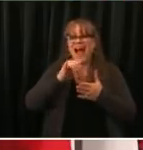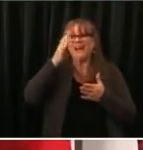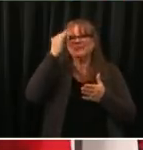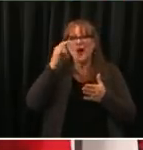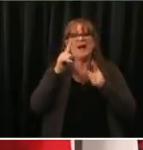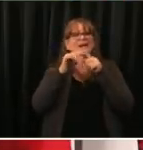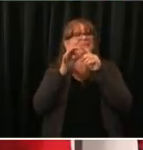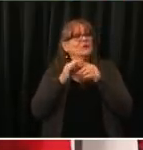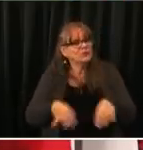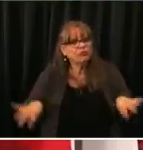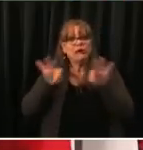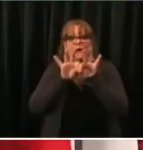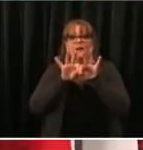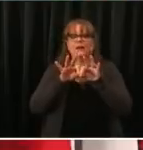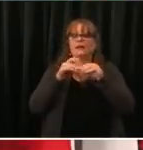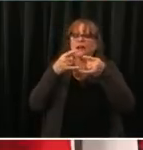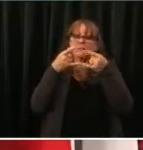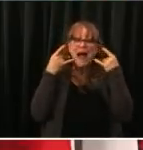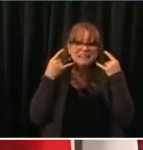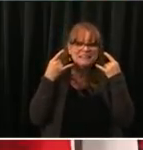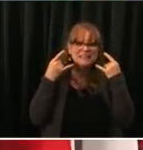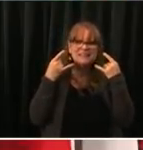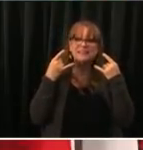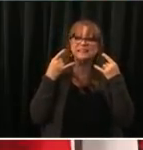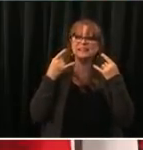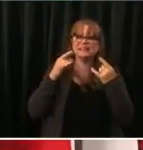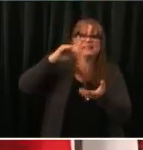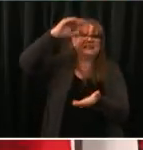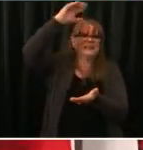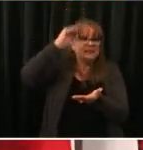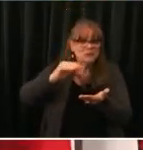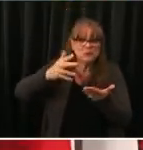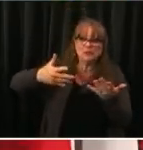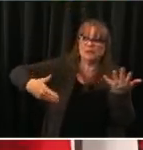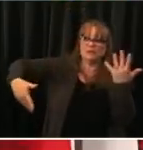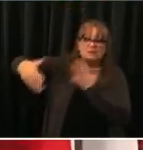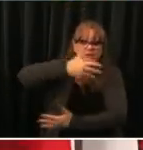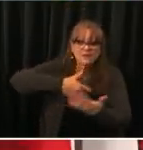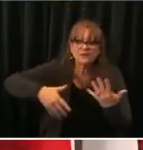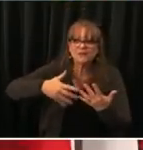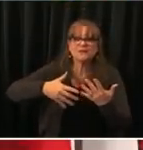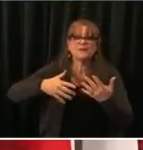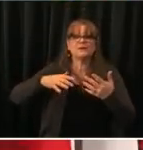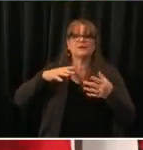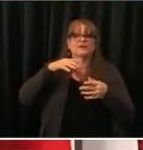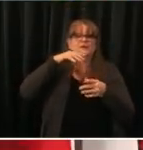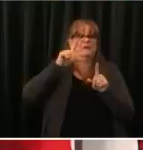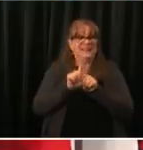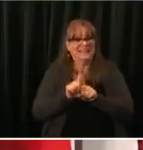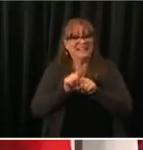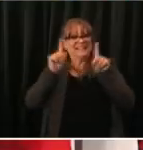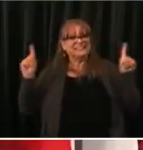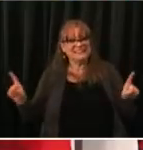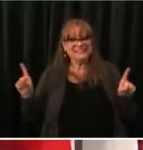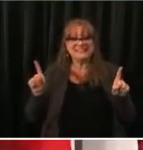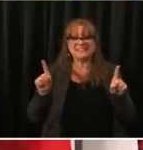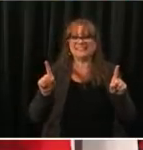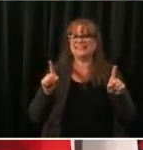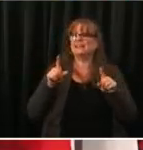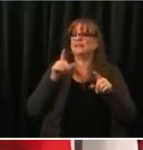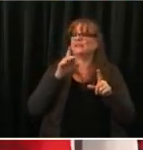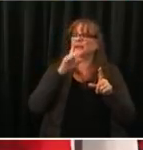like wearing masks, avoiding social gatherings, trying to remain 6 feet from others where you can, because we want to continue to move in the right